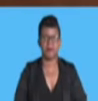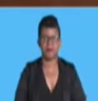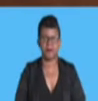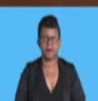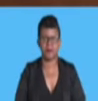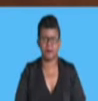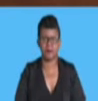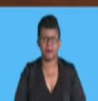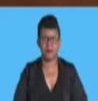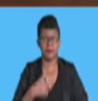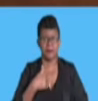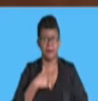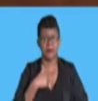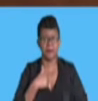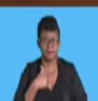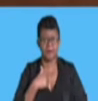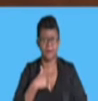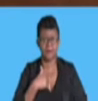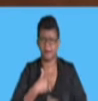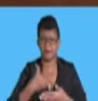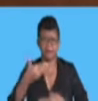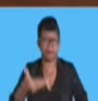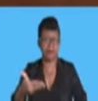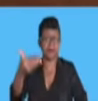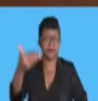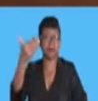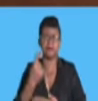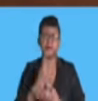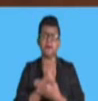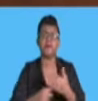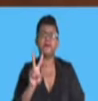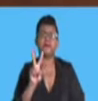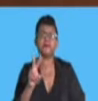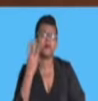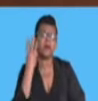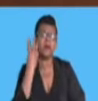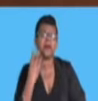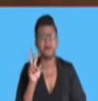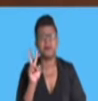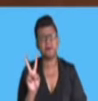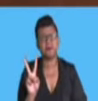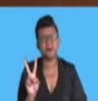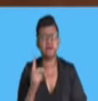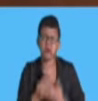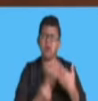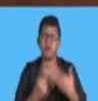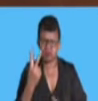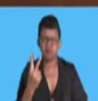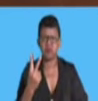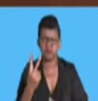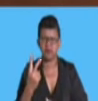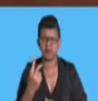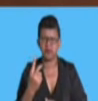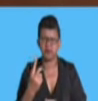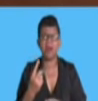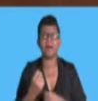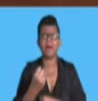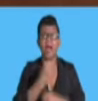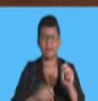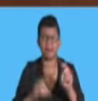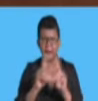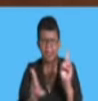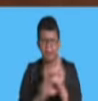During my time, only 2 women were members of Parliament. One of them became my Deputy Prime Minister, and the